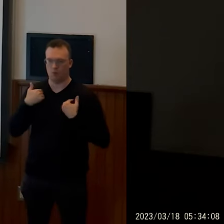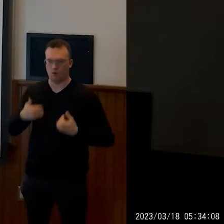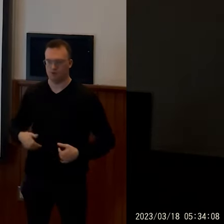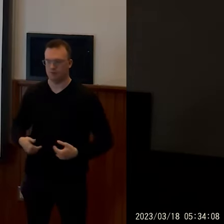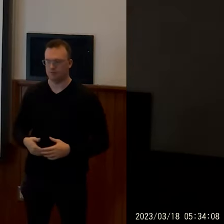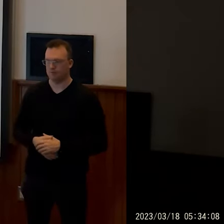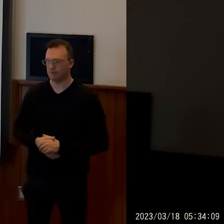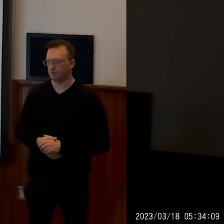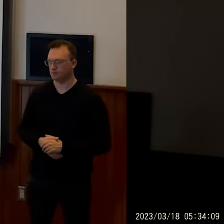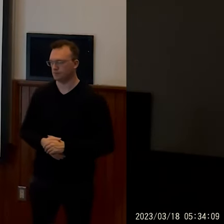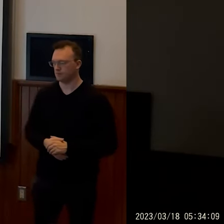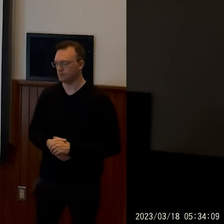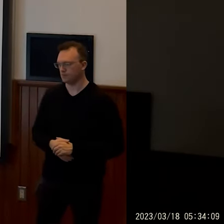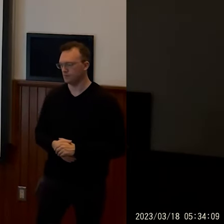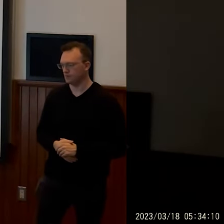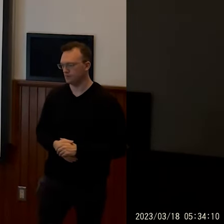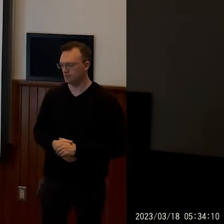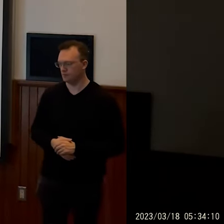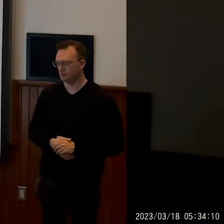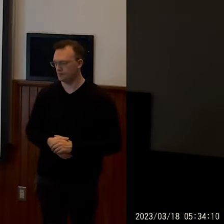bodies.